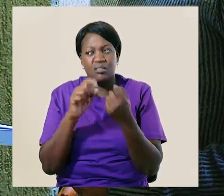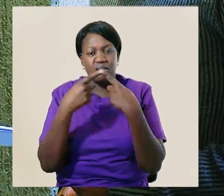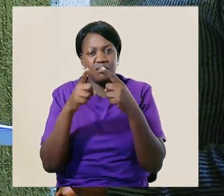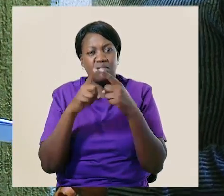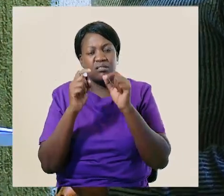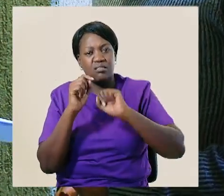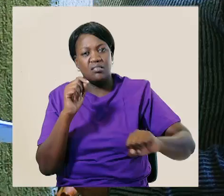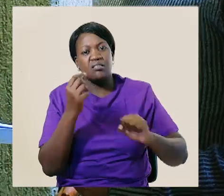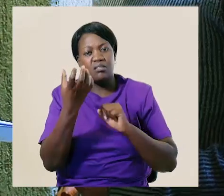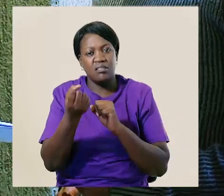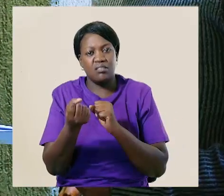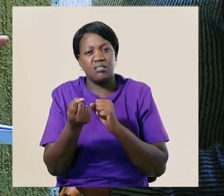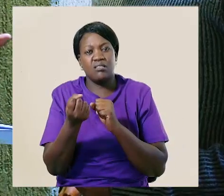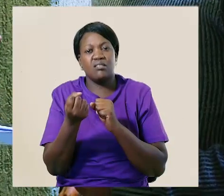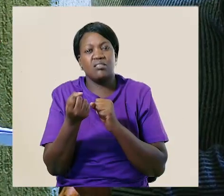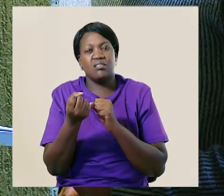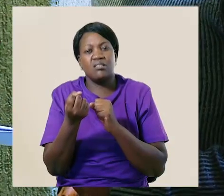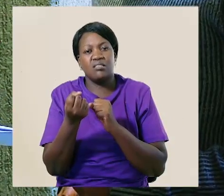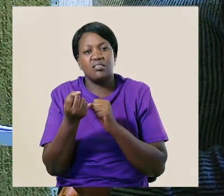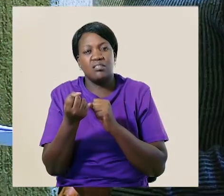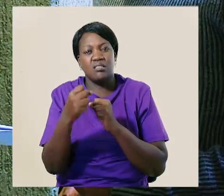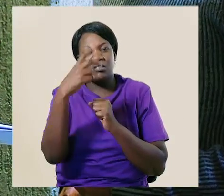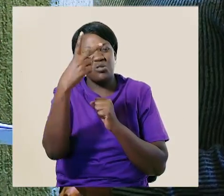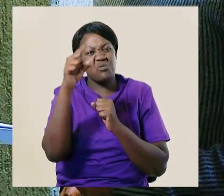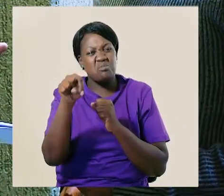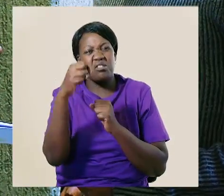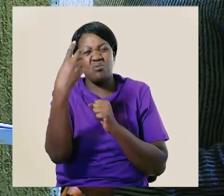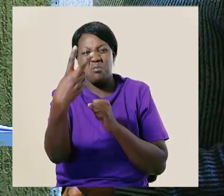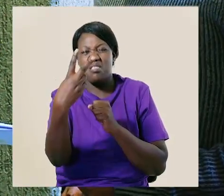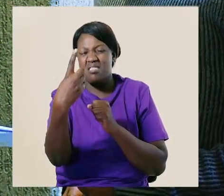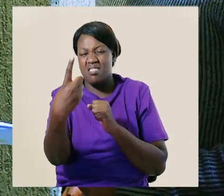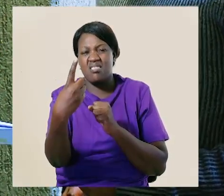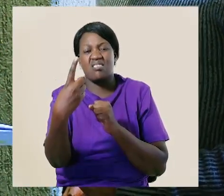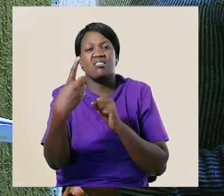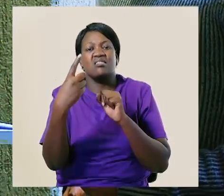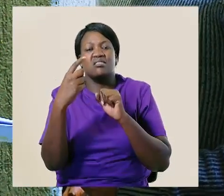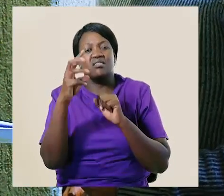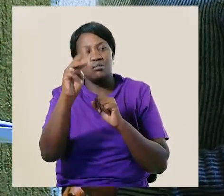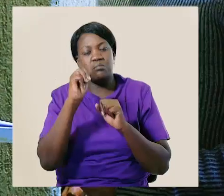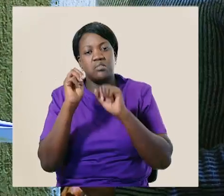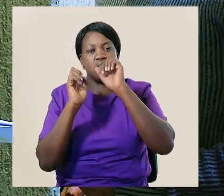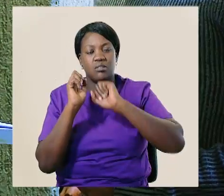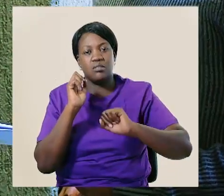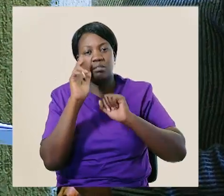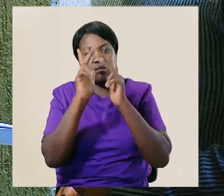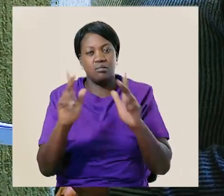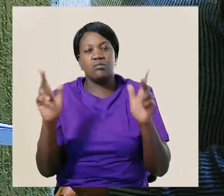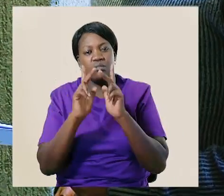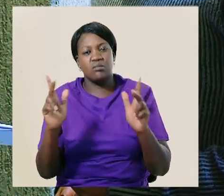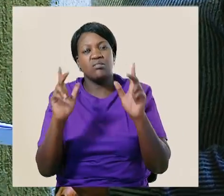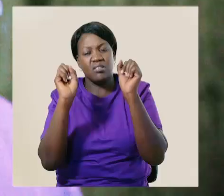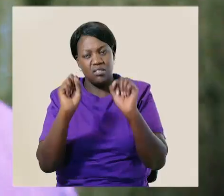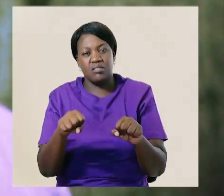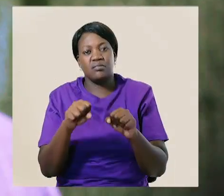land, and we have a population of 2.1 million, 2.2 million people. There's no reason why we should not be